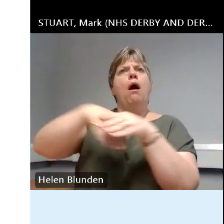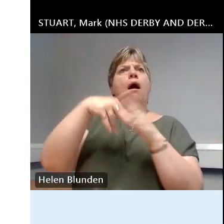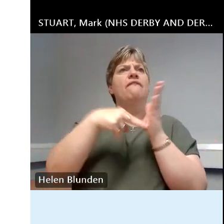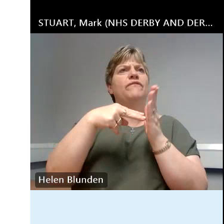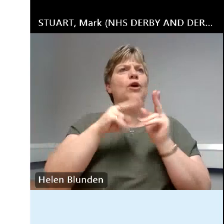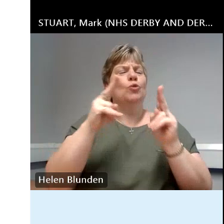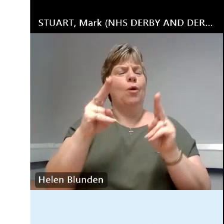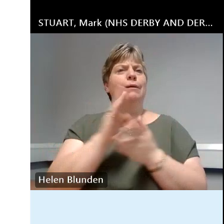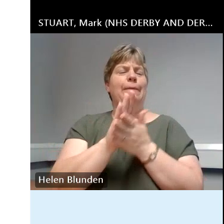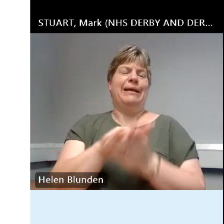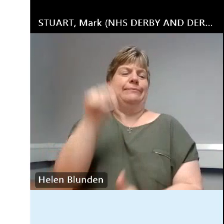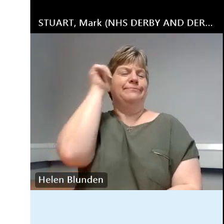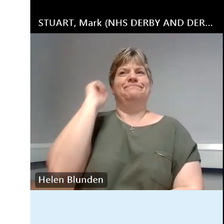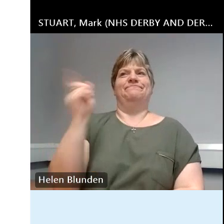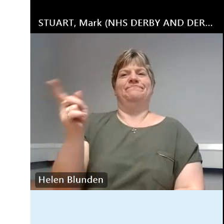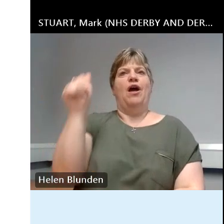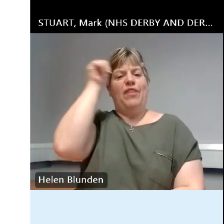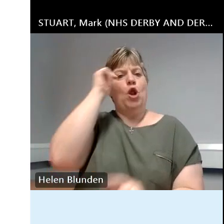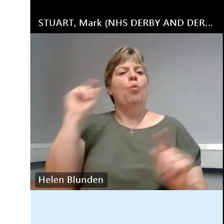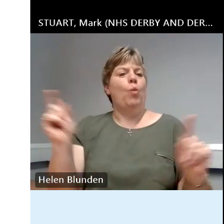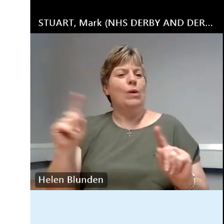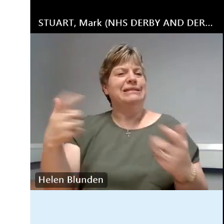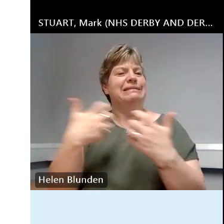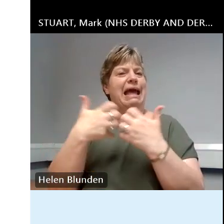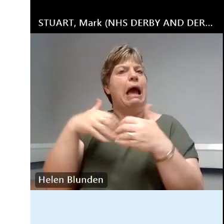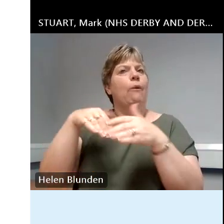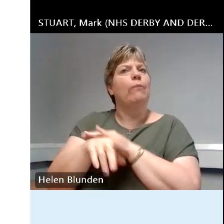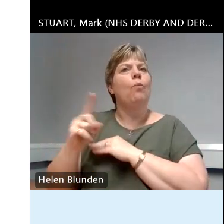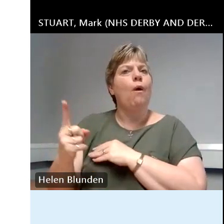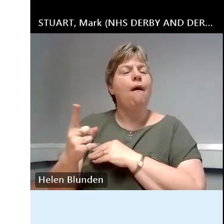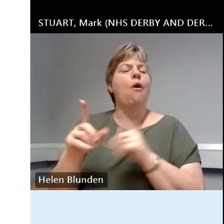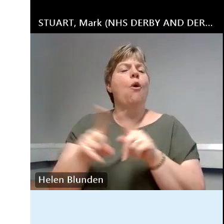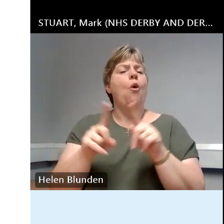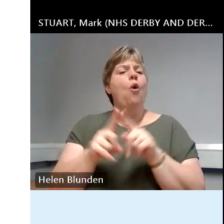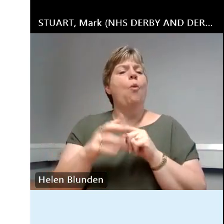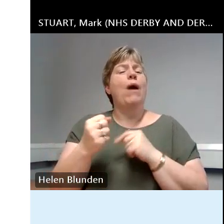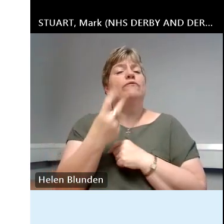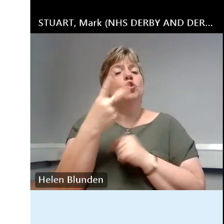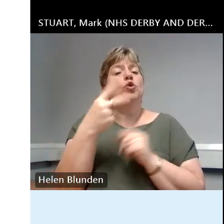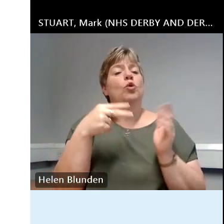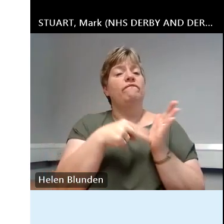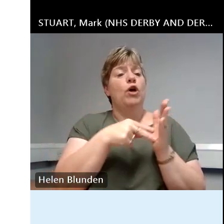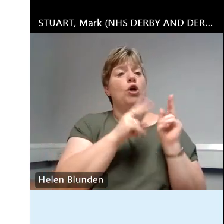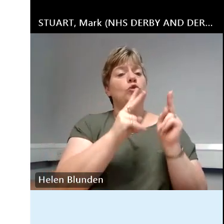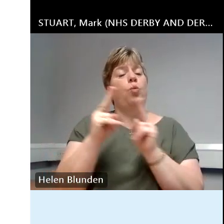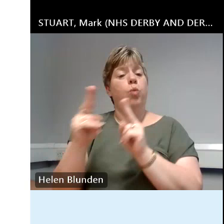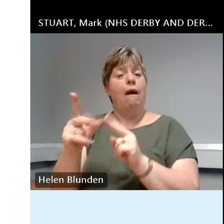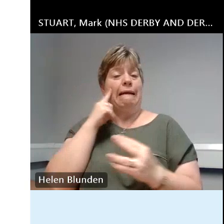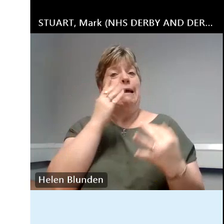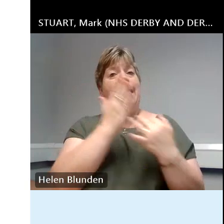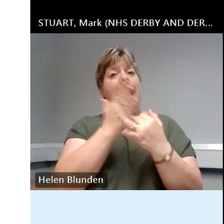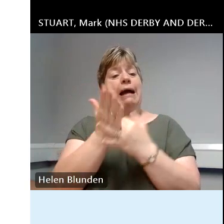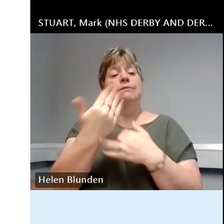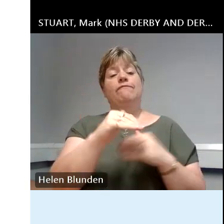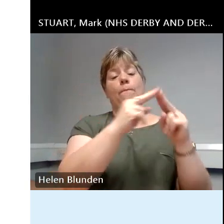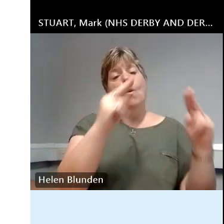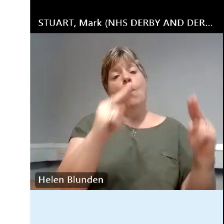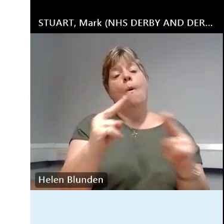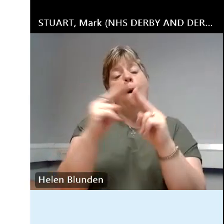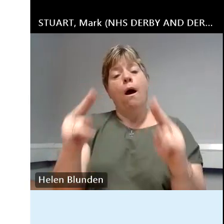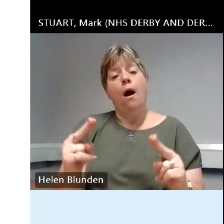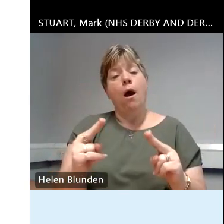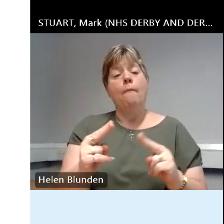target of people knowing what they are and what they do. And we also have two virtual wards that can be accessed from home. So if you see